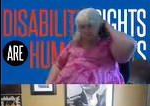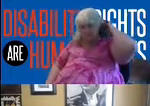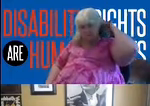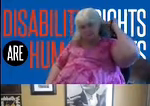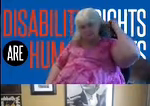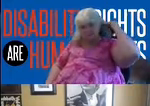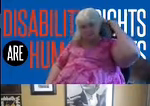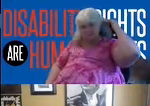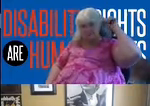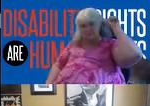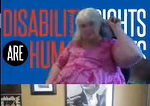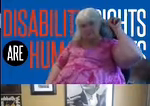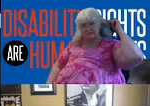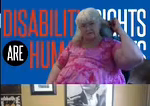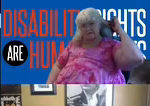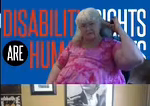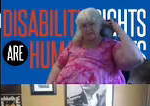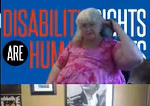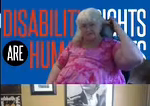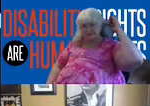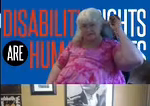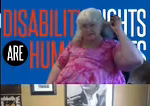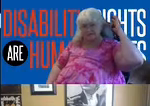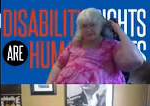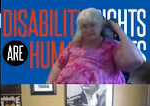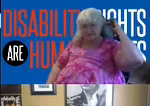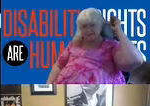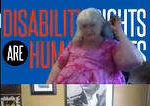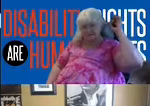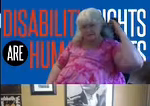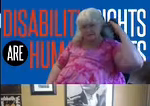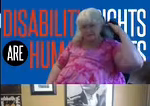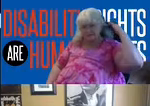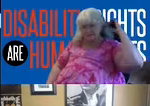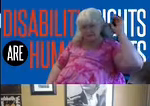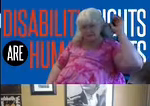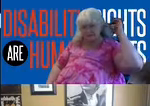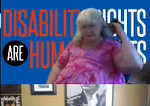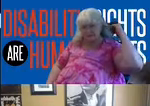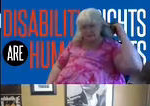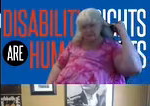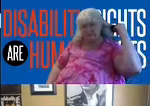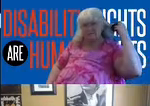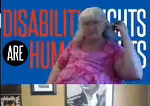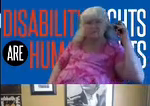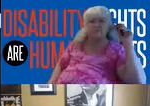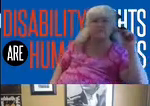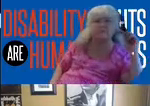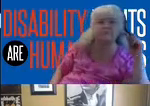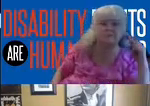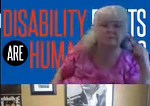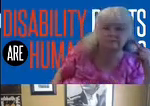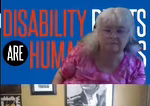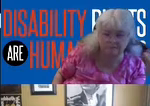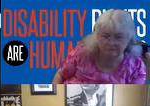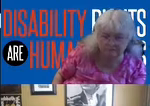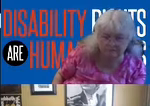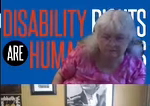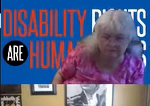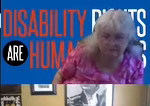Hey, everyone. Just going to run through a few items in Zoom for